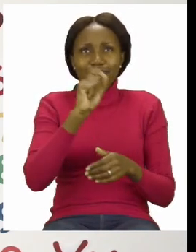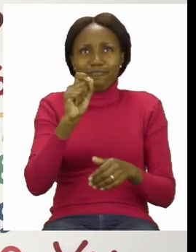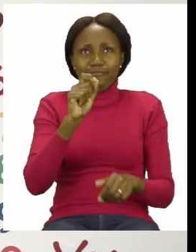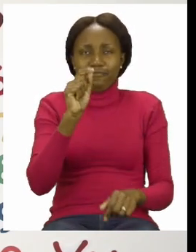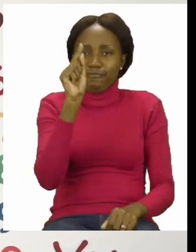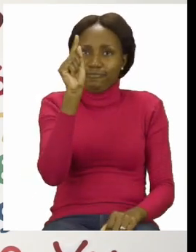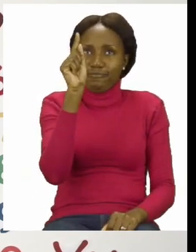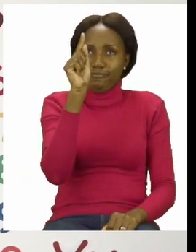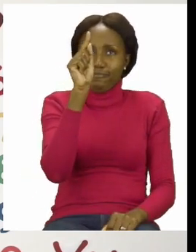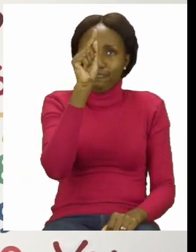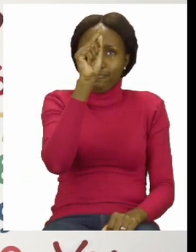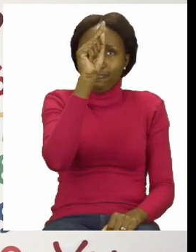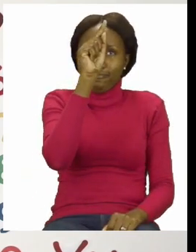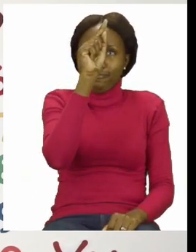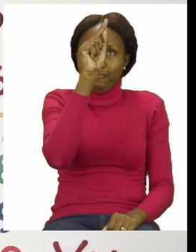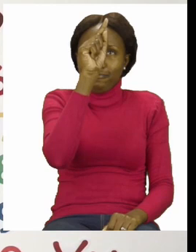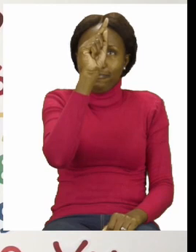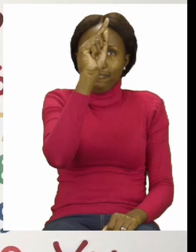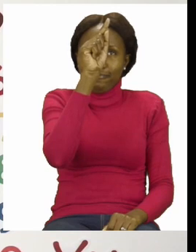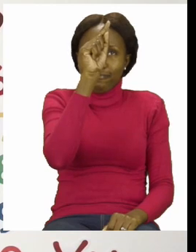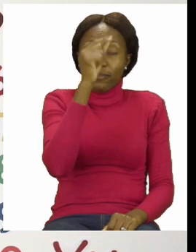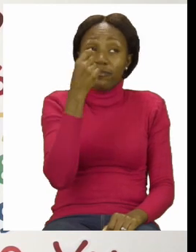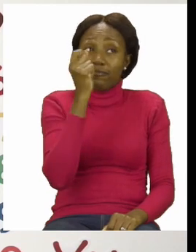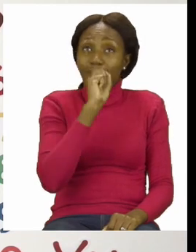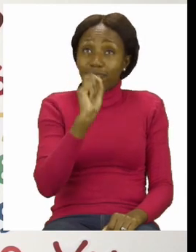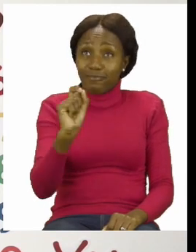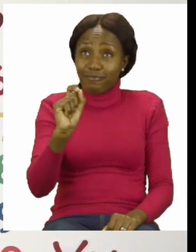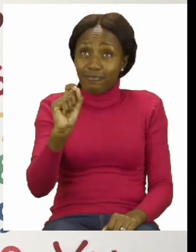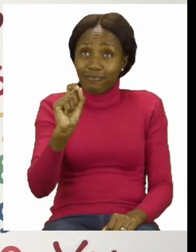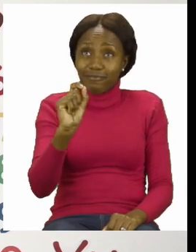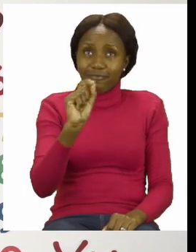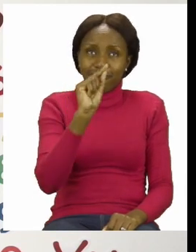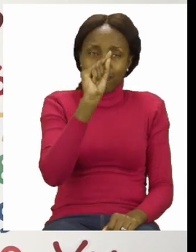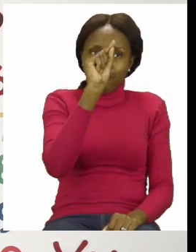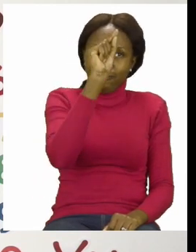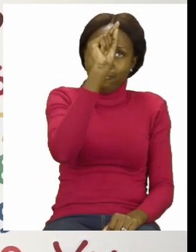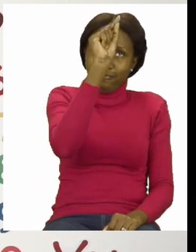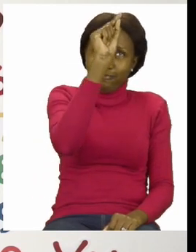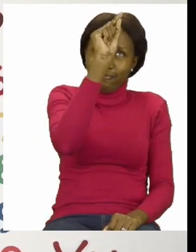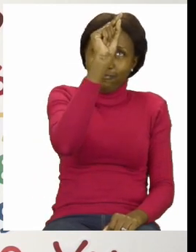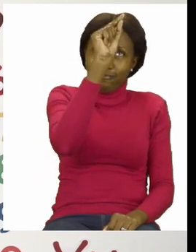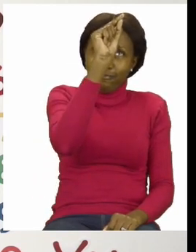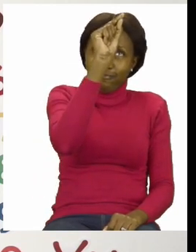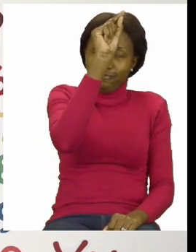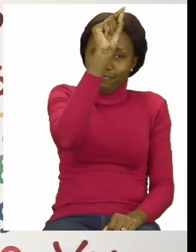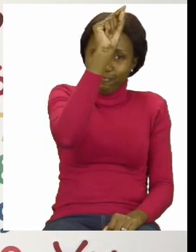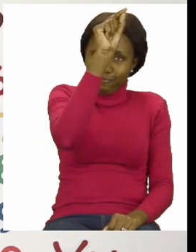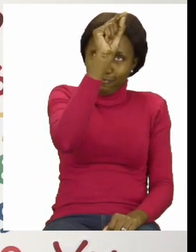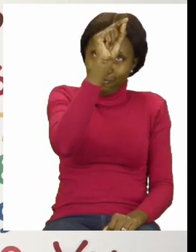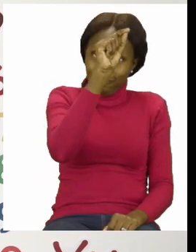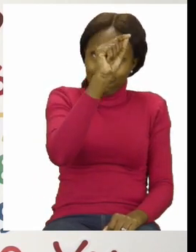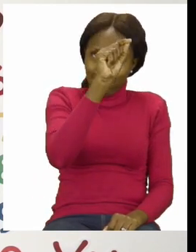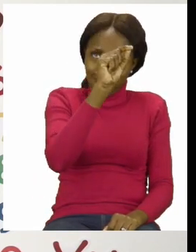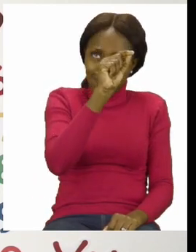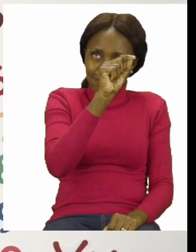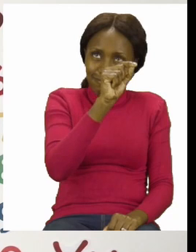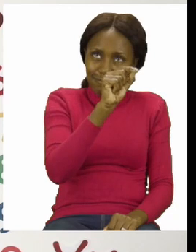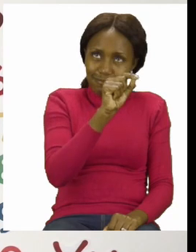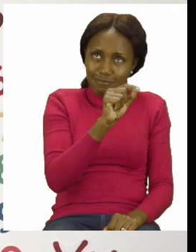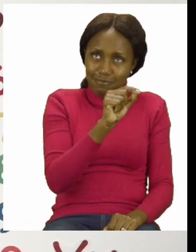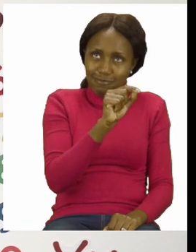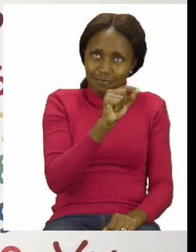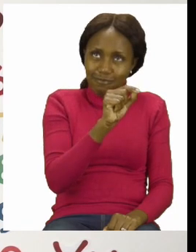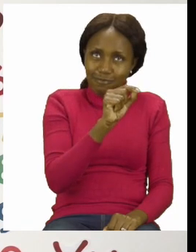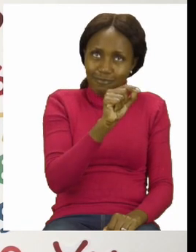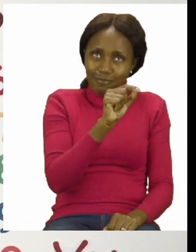like us to please, with your pencil, start on the line at the top of the line, and we're going